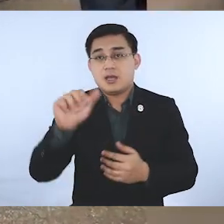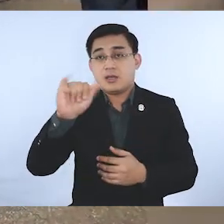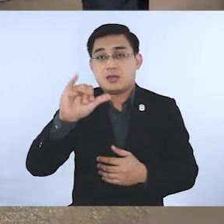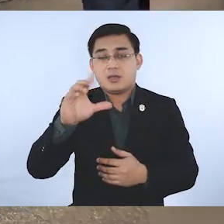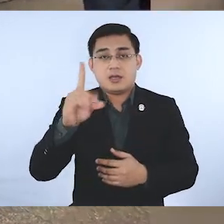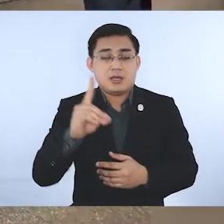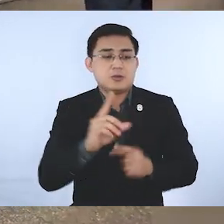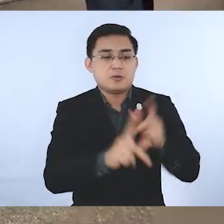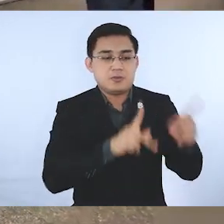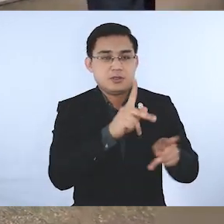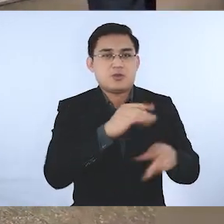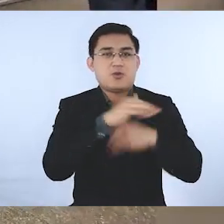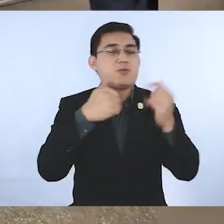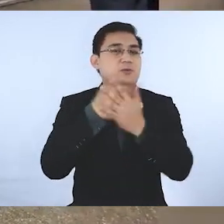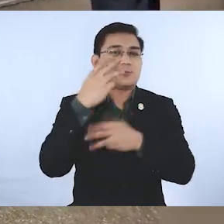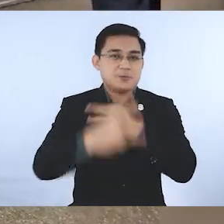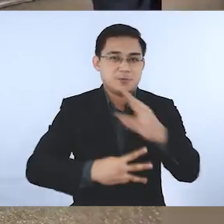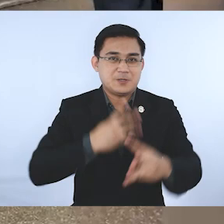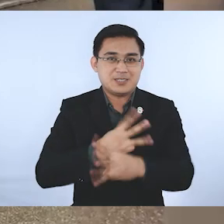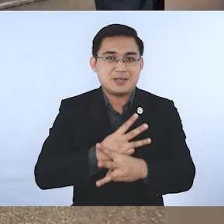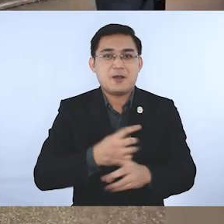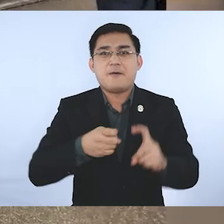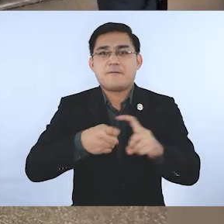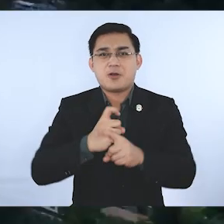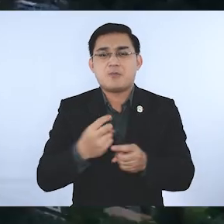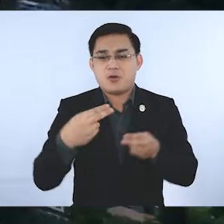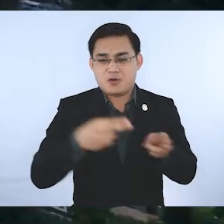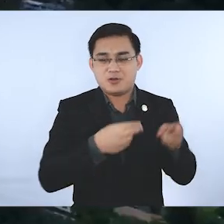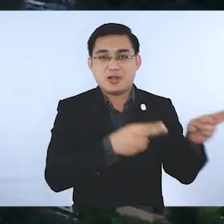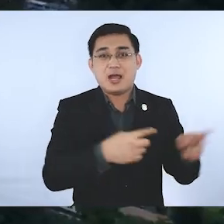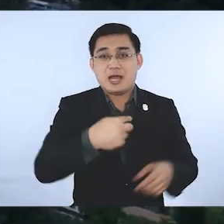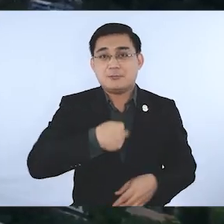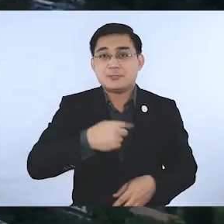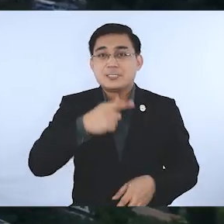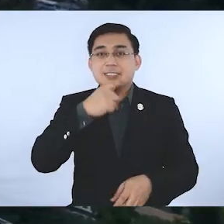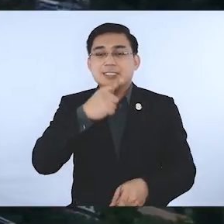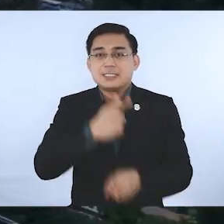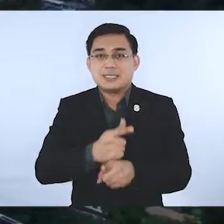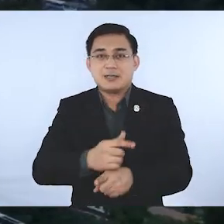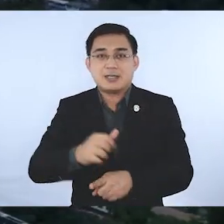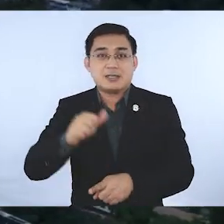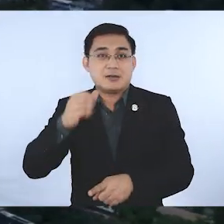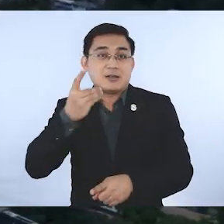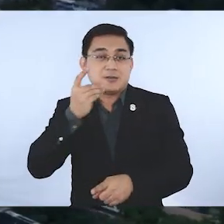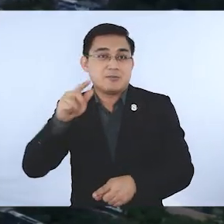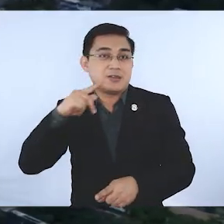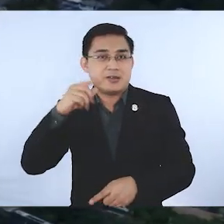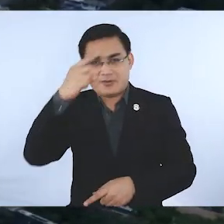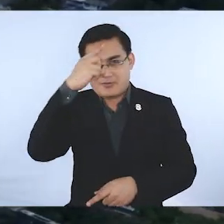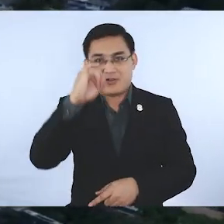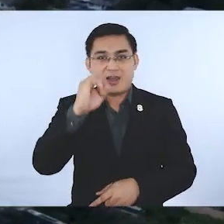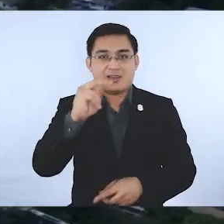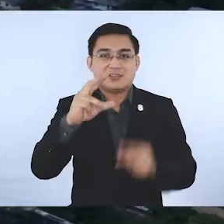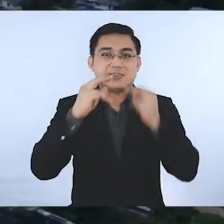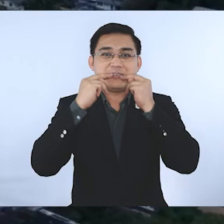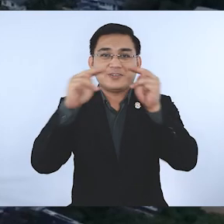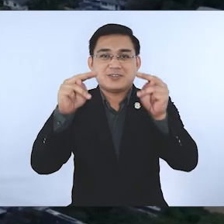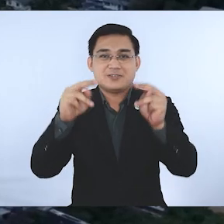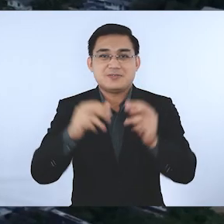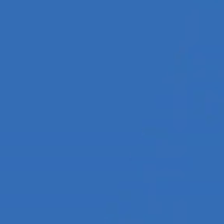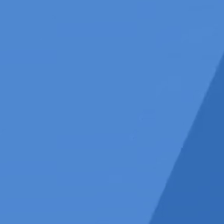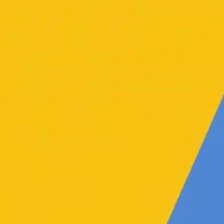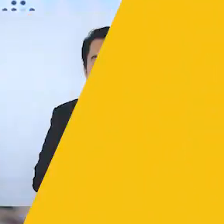aid to communities around the world. From Honolulu, Hawaii, I'm Sister Adara Pineda for Iglesia Ni Cristo News